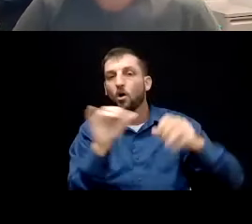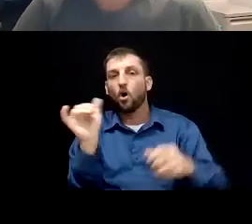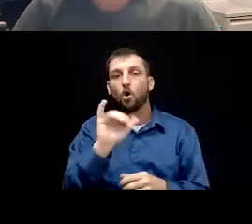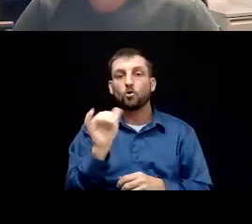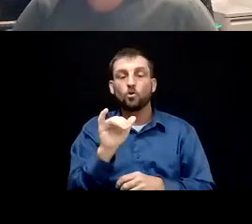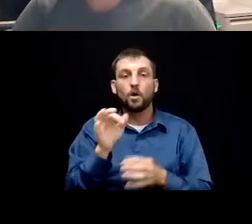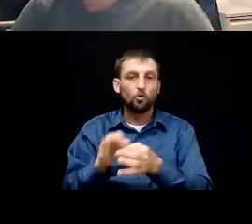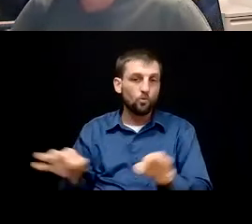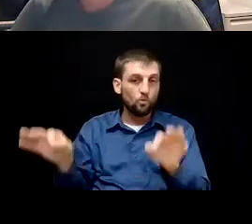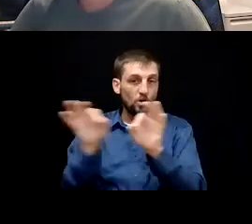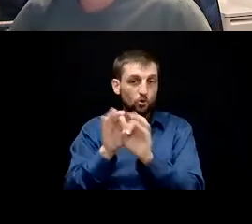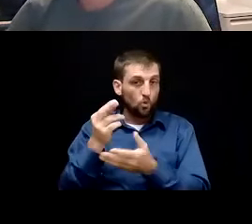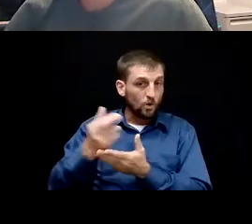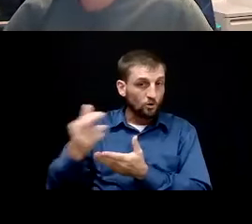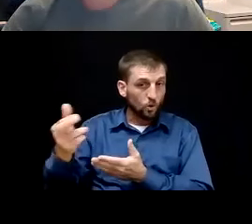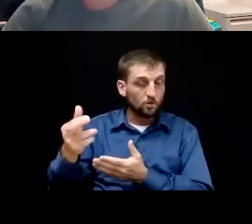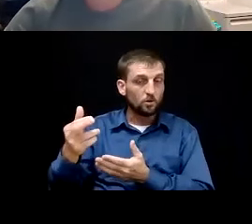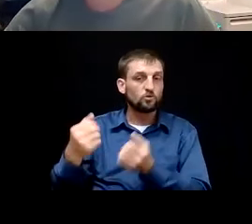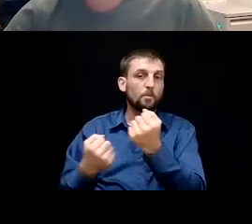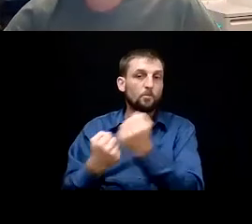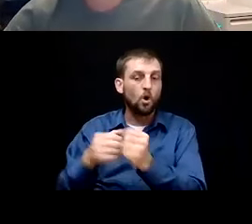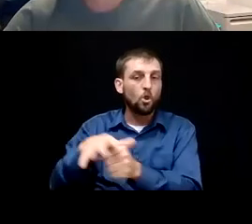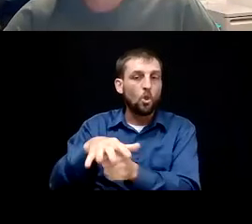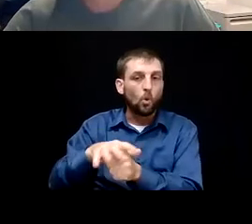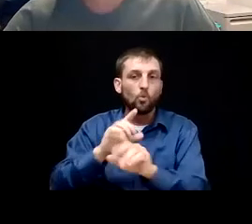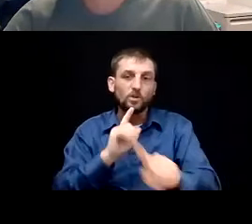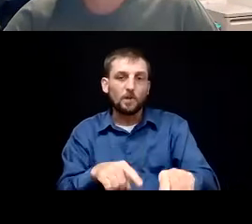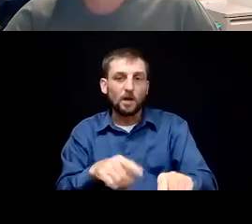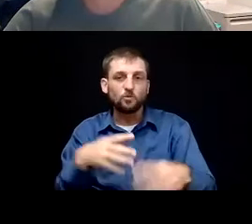commodities to support local response and recovery efforts.